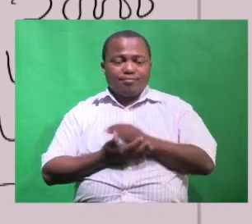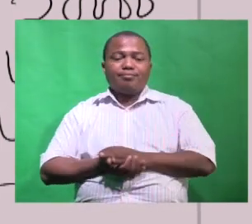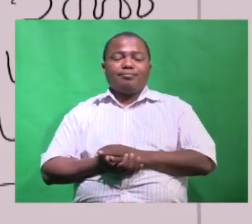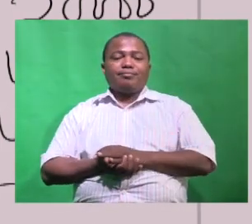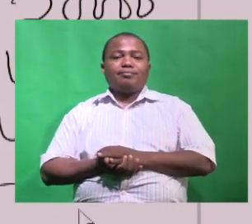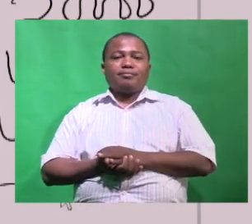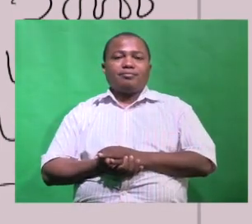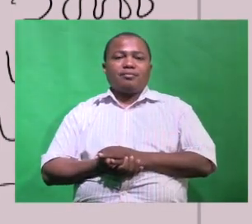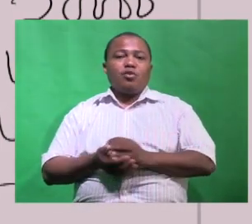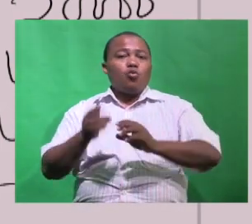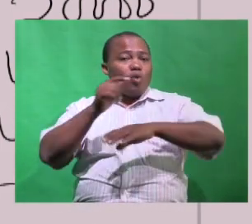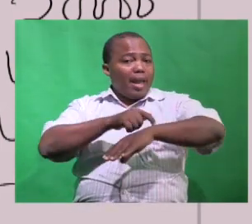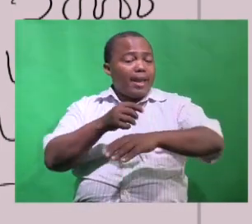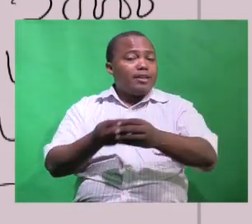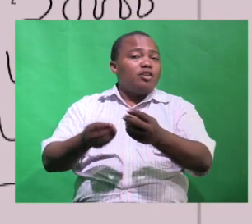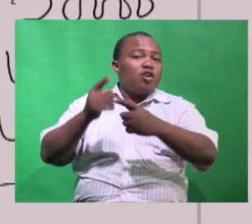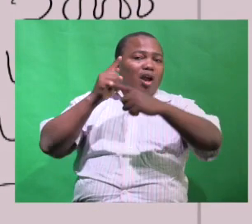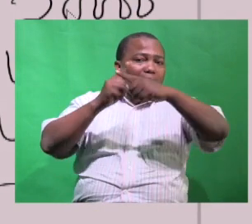when you add the